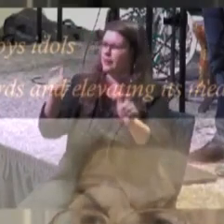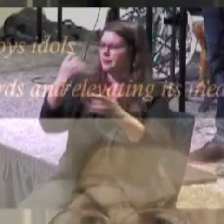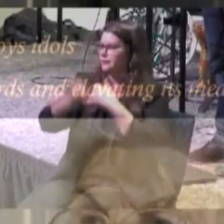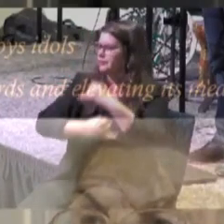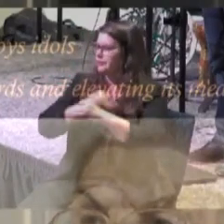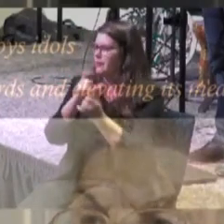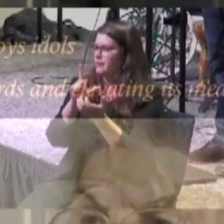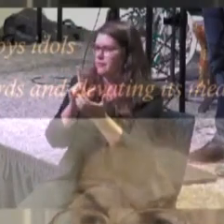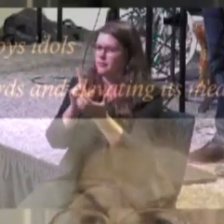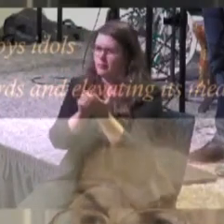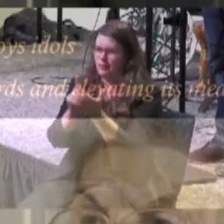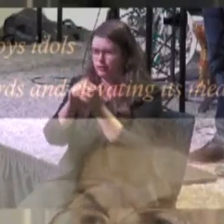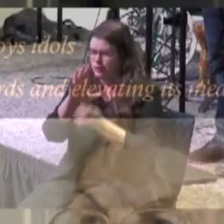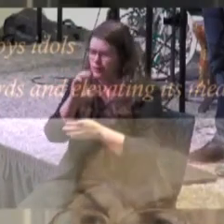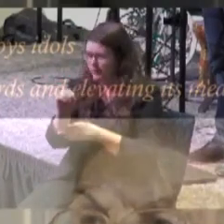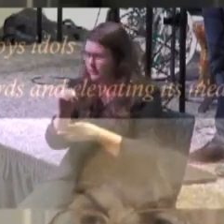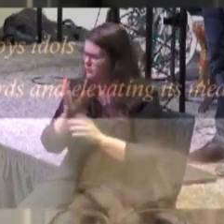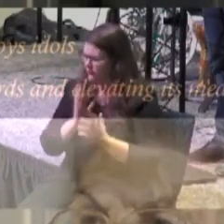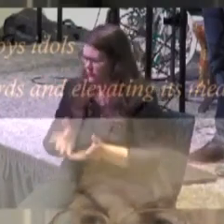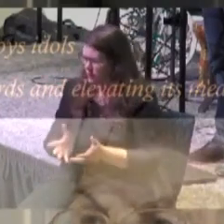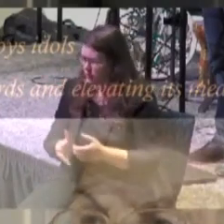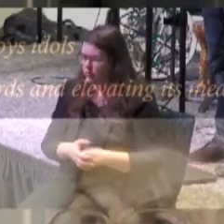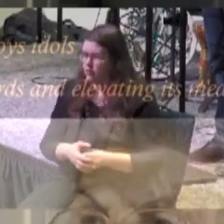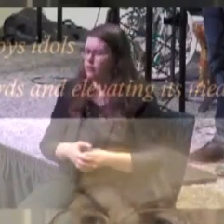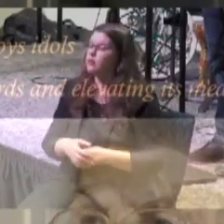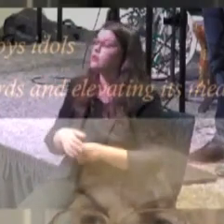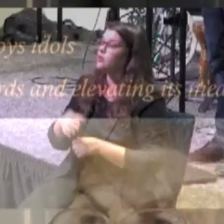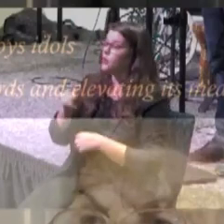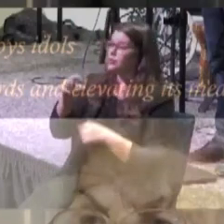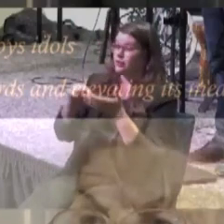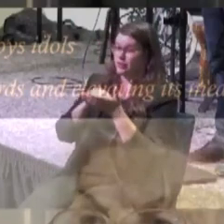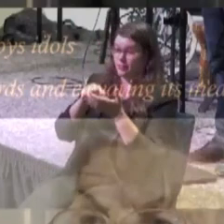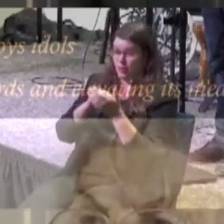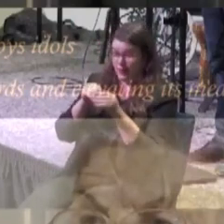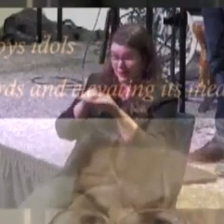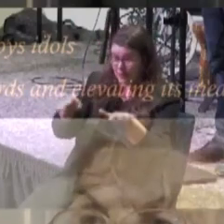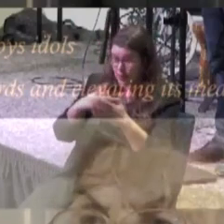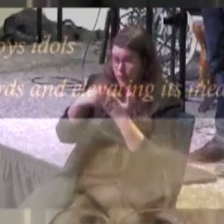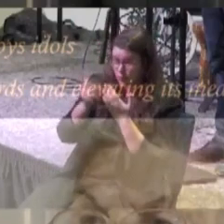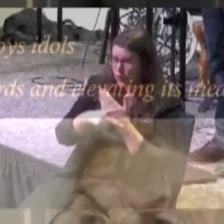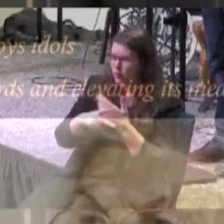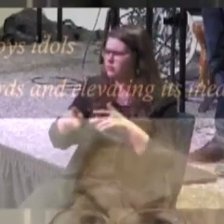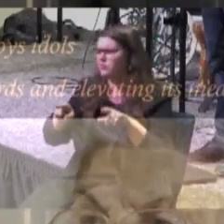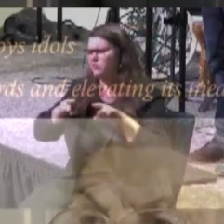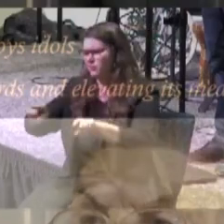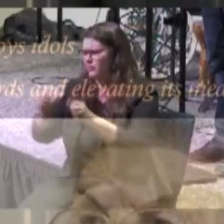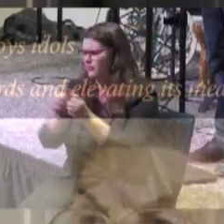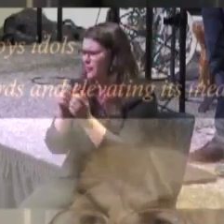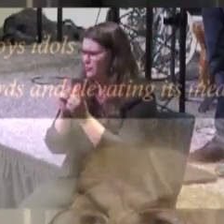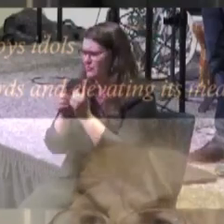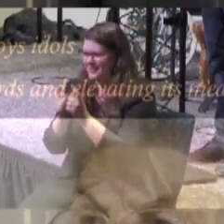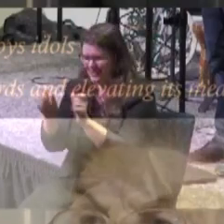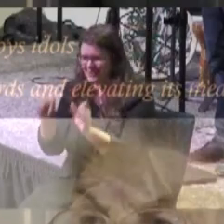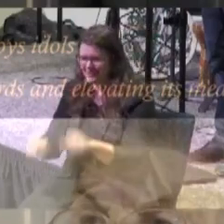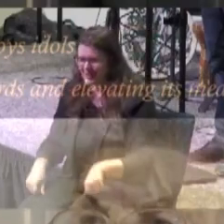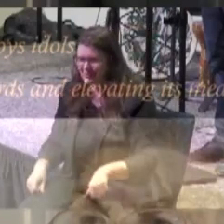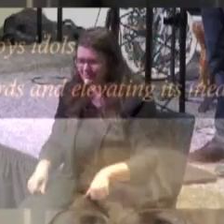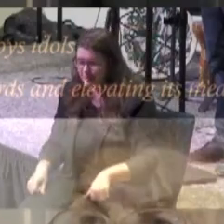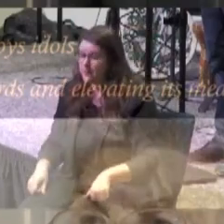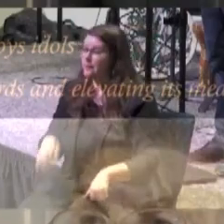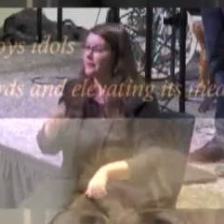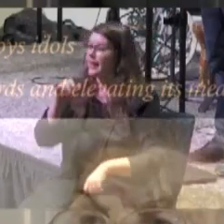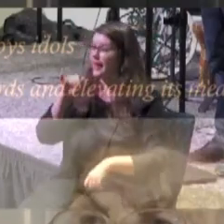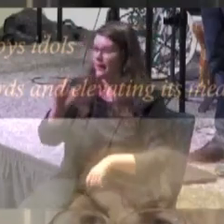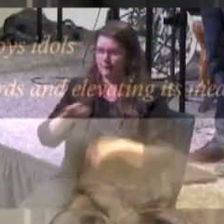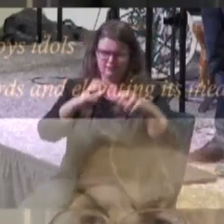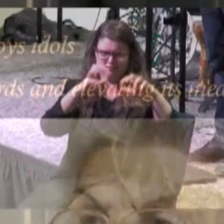engagement are in place, then scripture engagement programs sit well together with the translation task. And if an iconoclastic